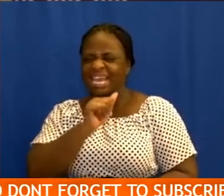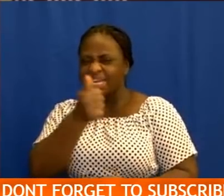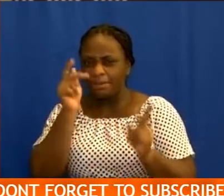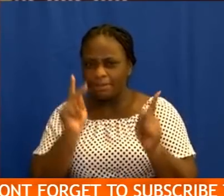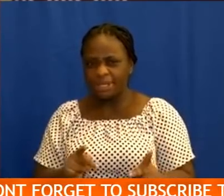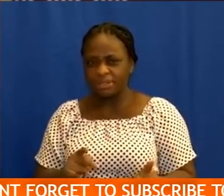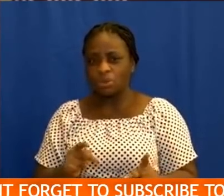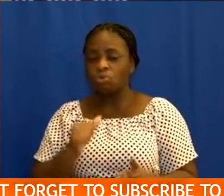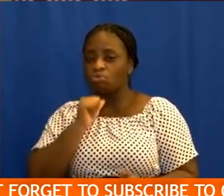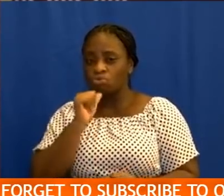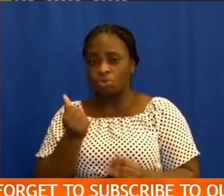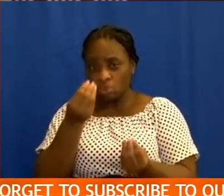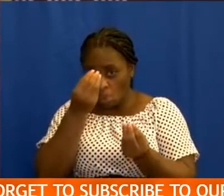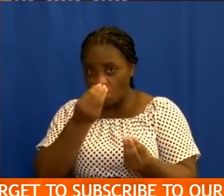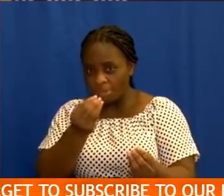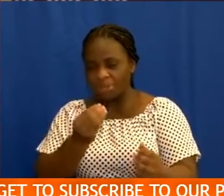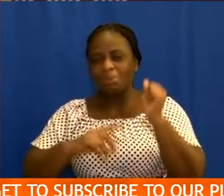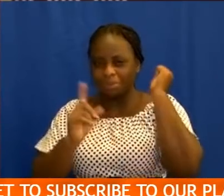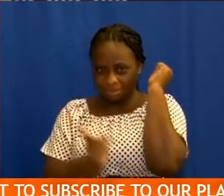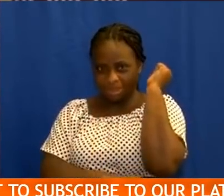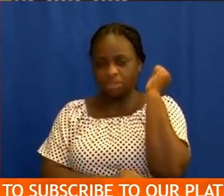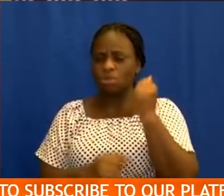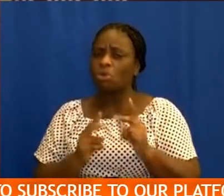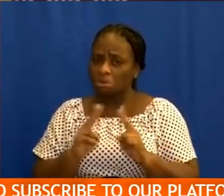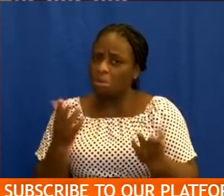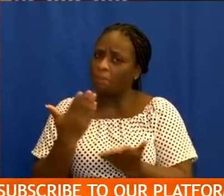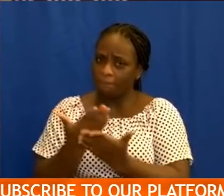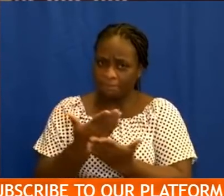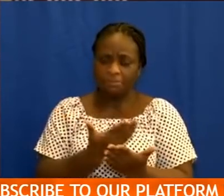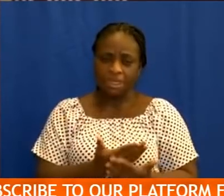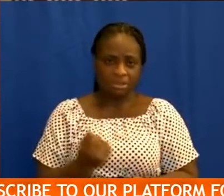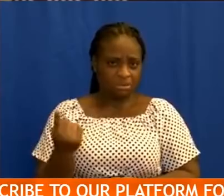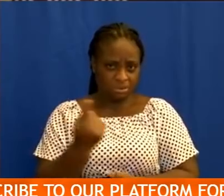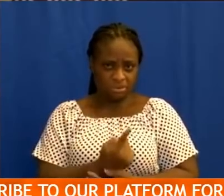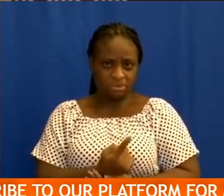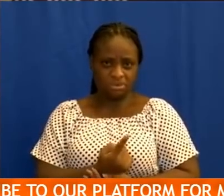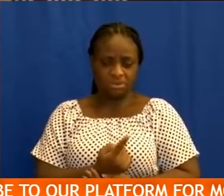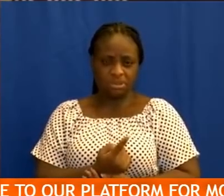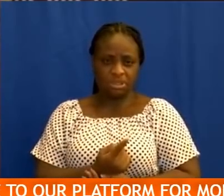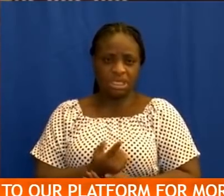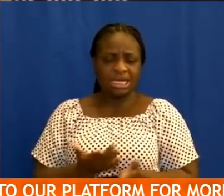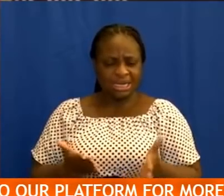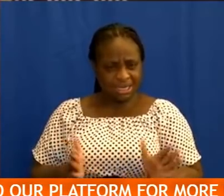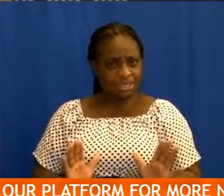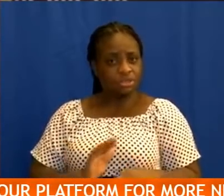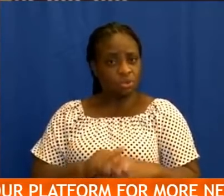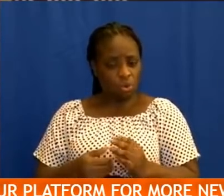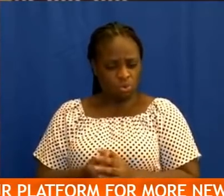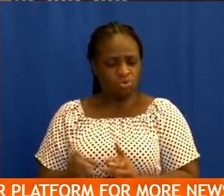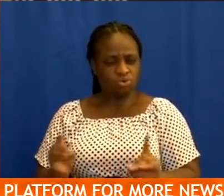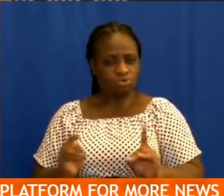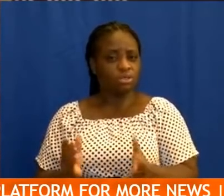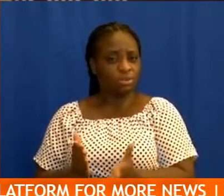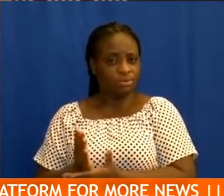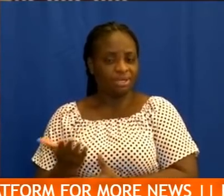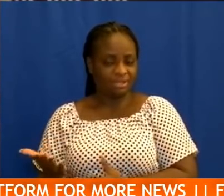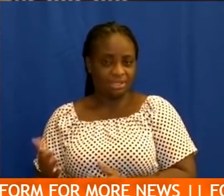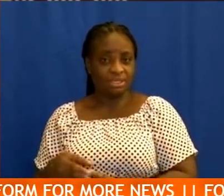ni babu mla bayewa no mi panyefai ye ke bejiano toe